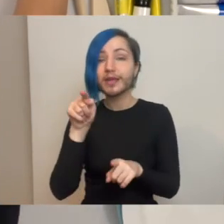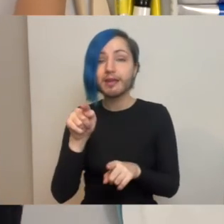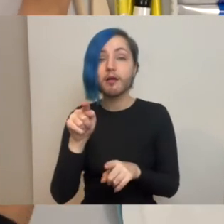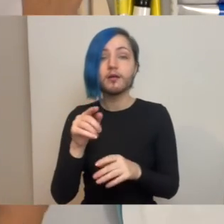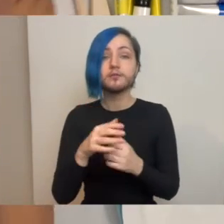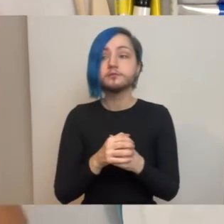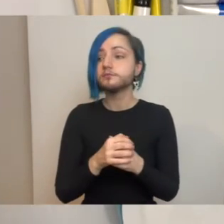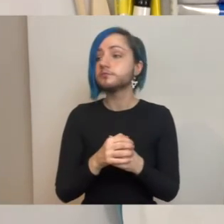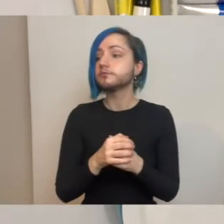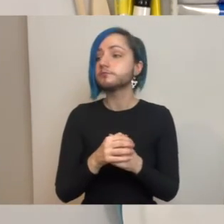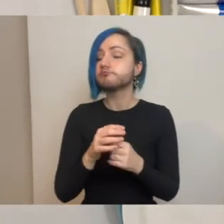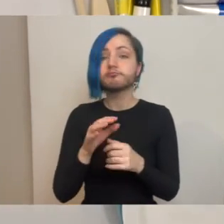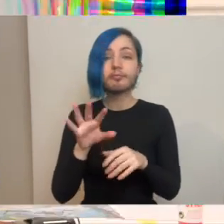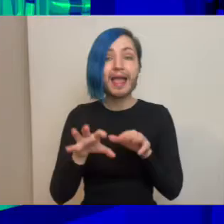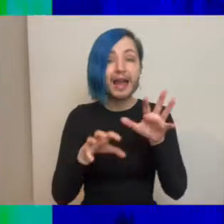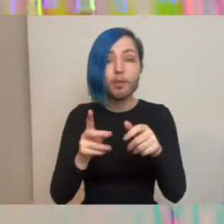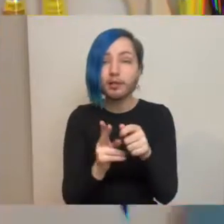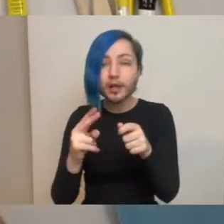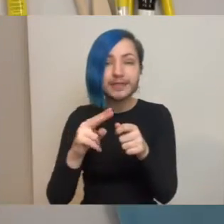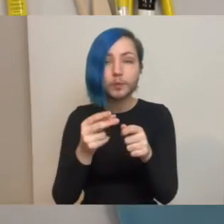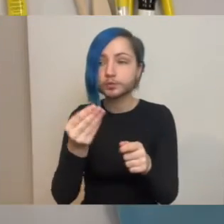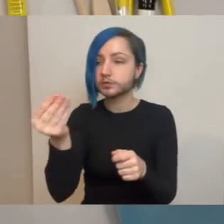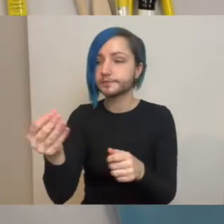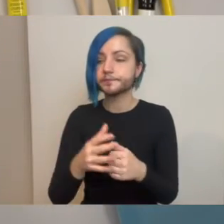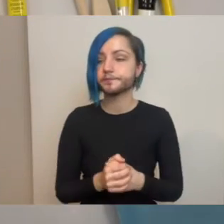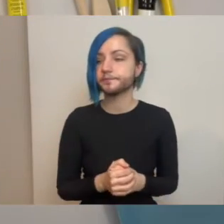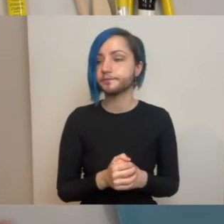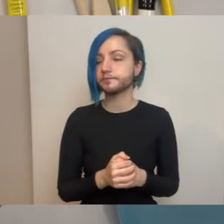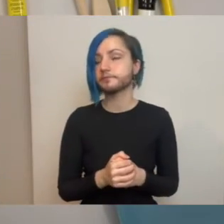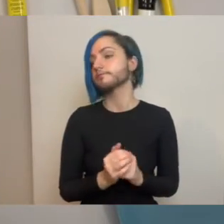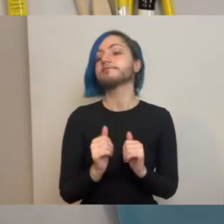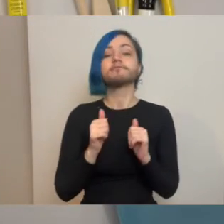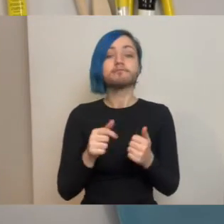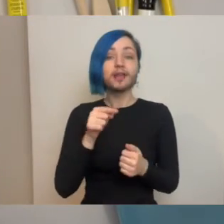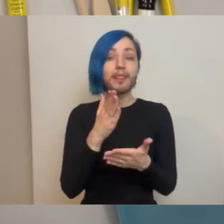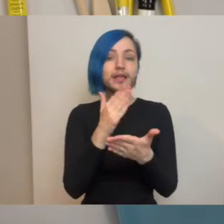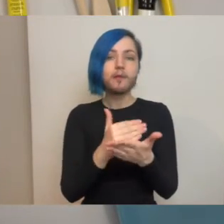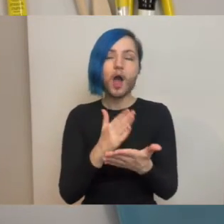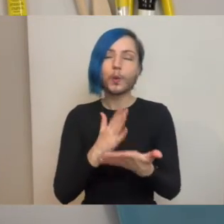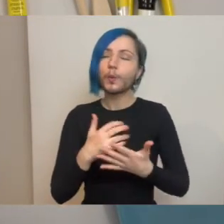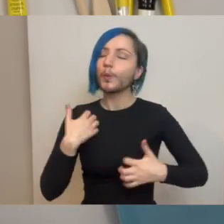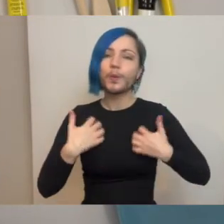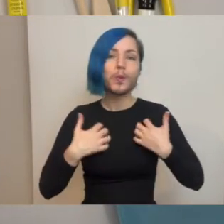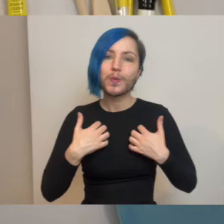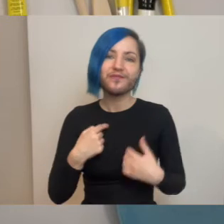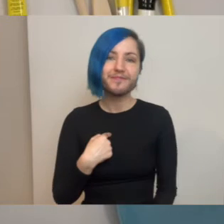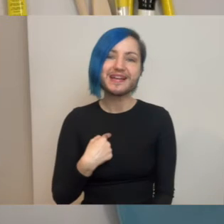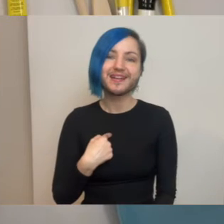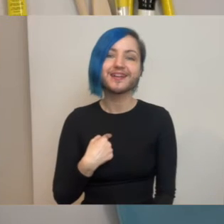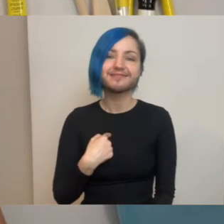little cutouts of some animals. So this is where I get really excited as an artist,